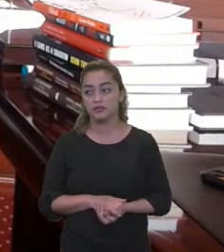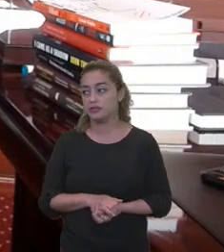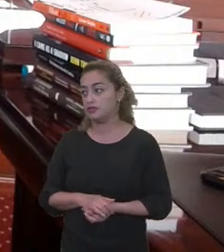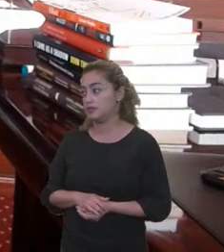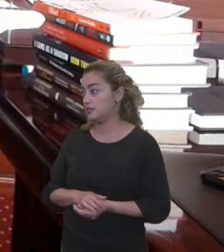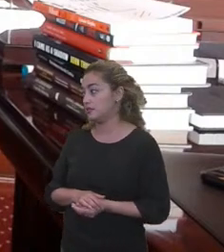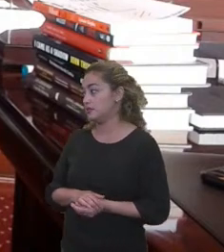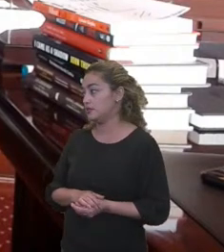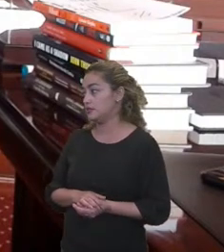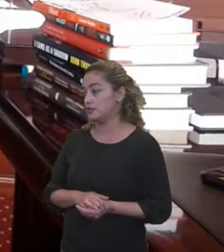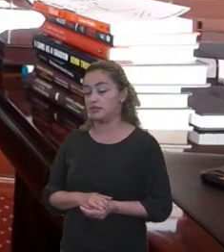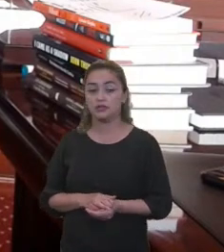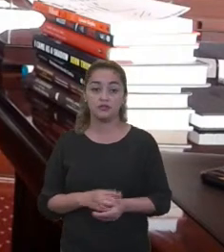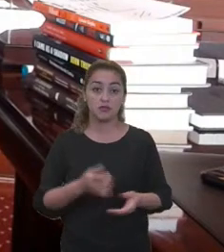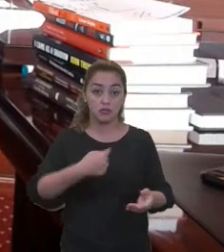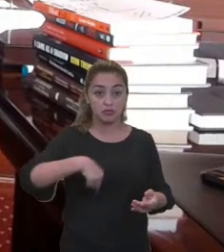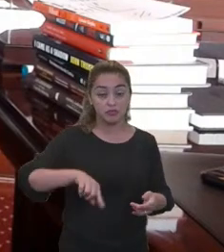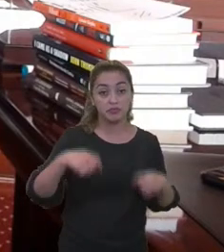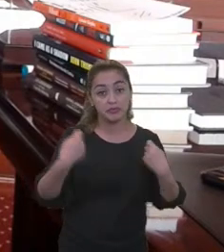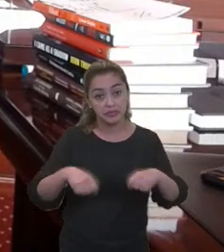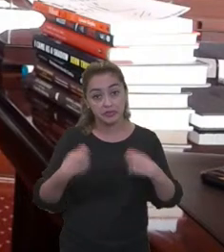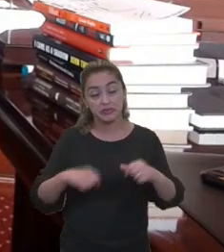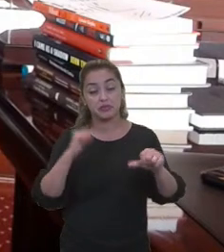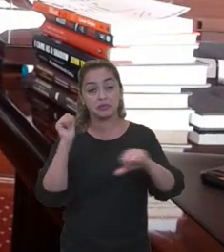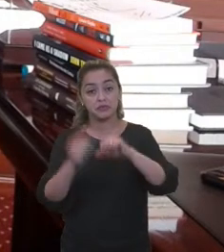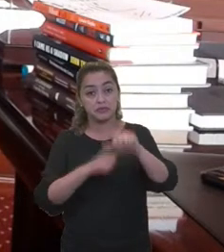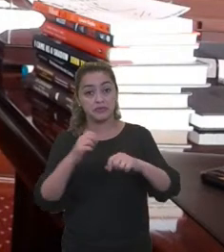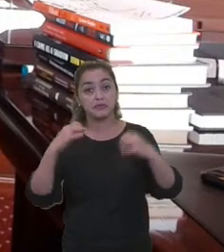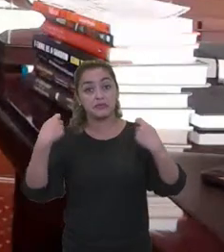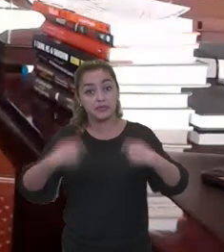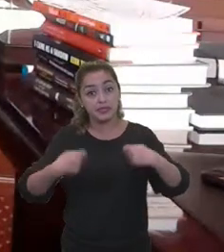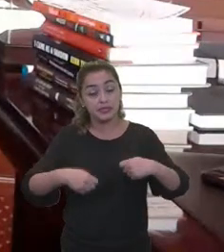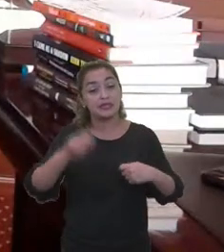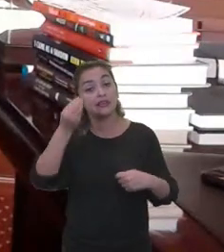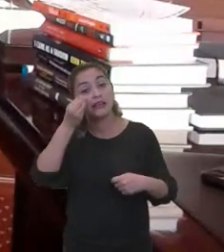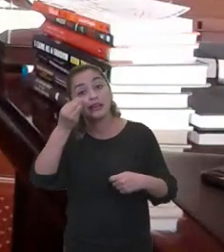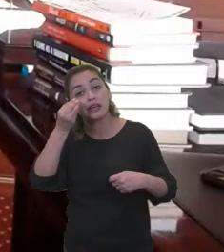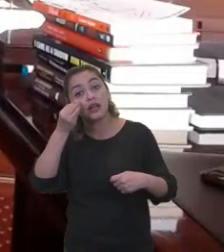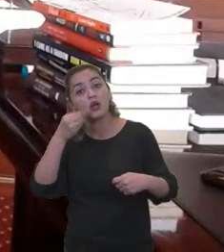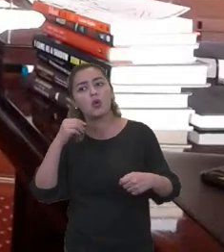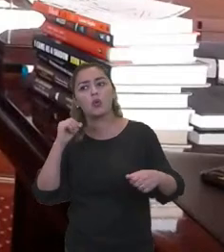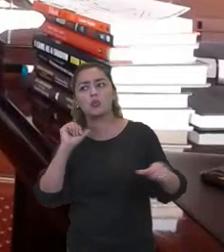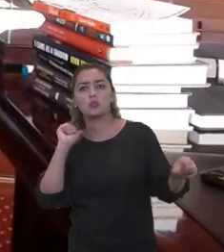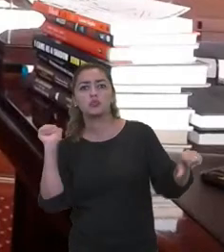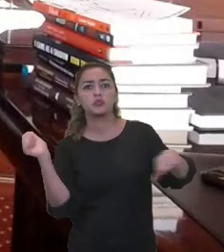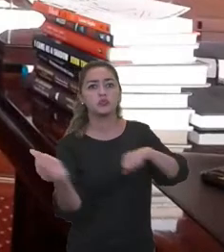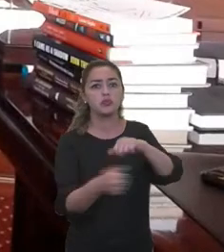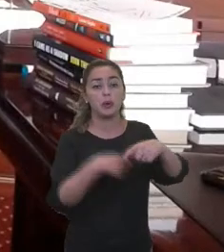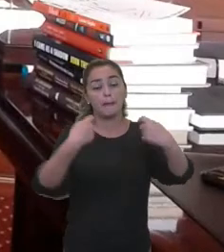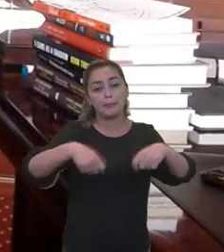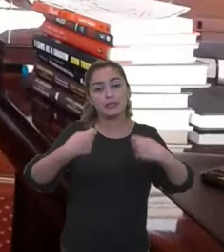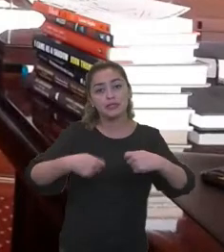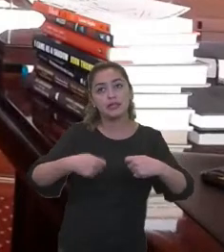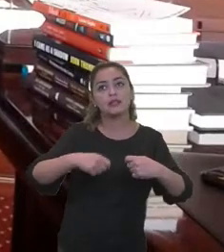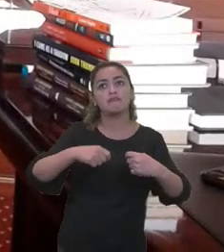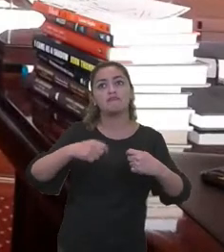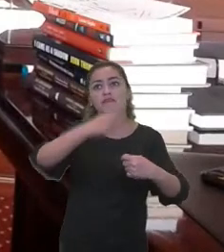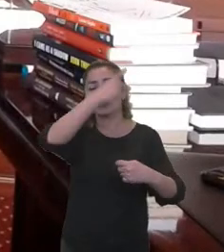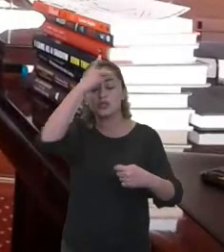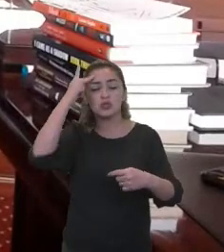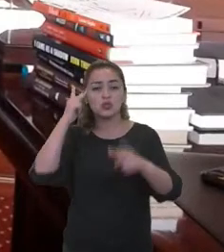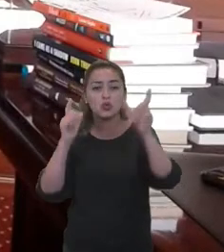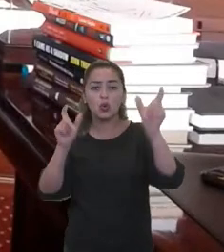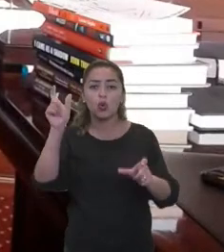I needed to build a diverse team. I needed to have people that had different backgrounds and different ideas,